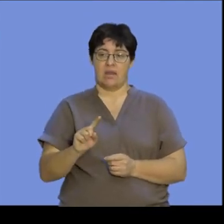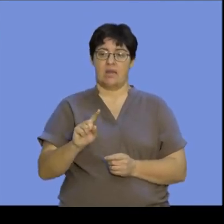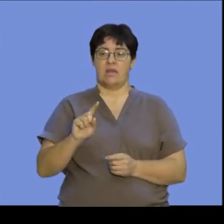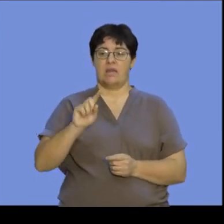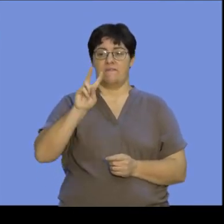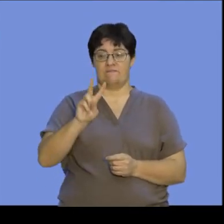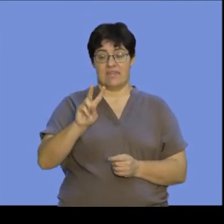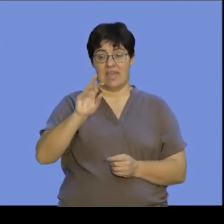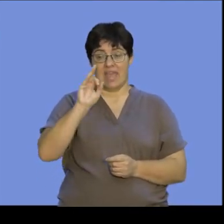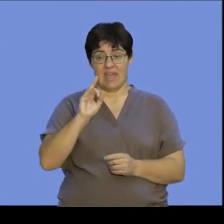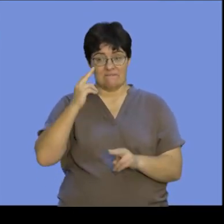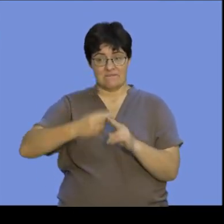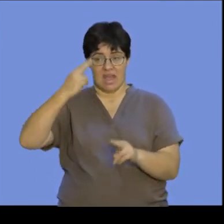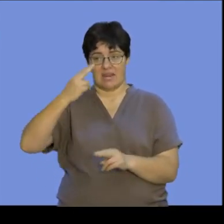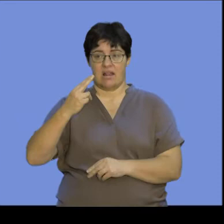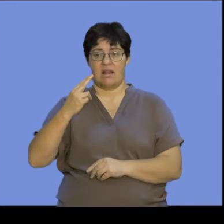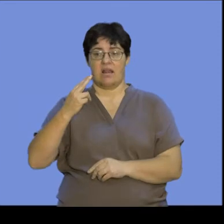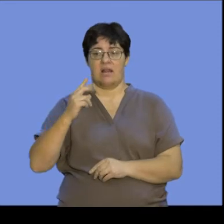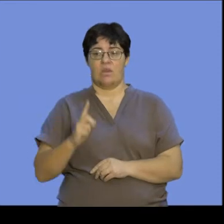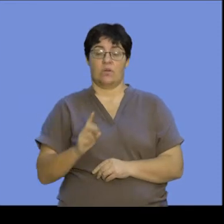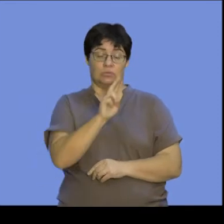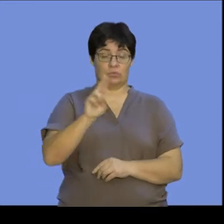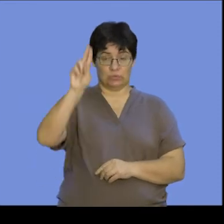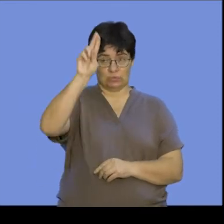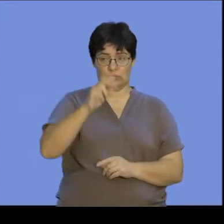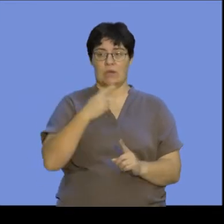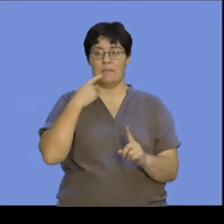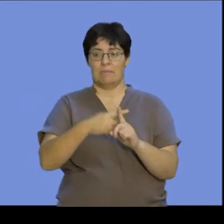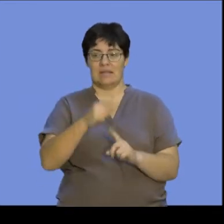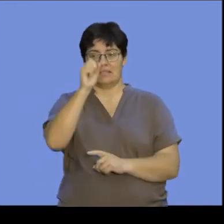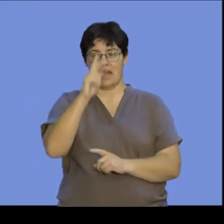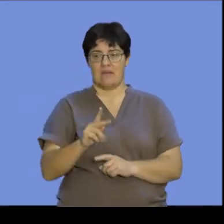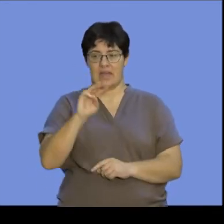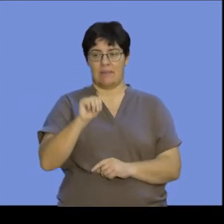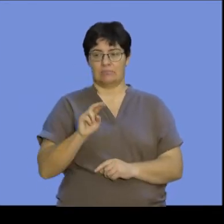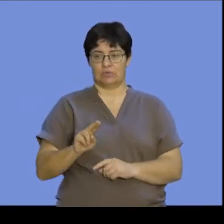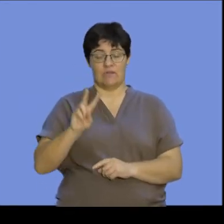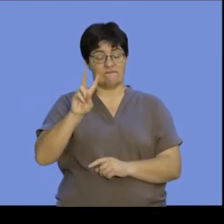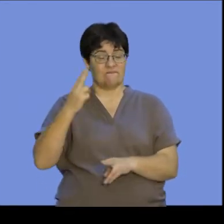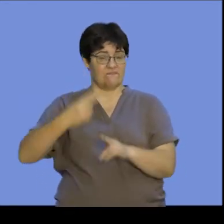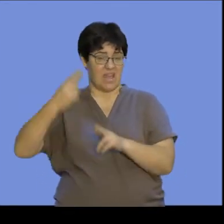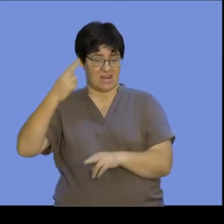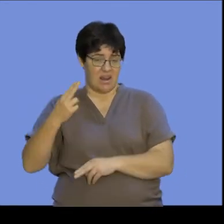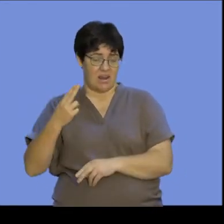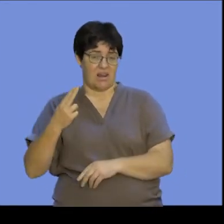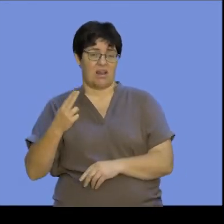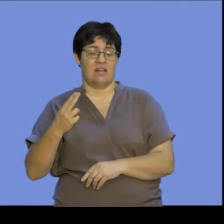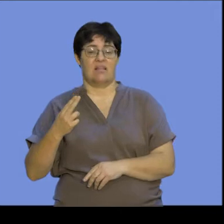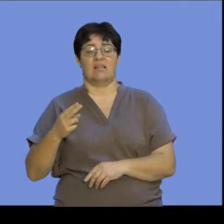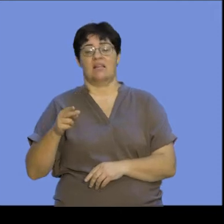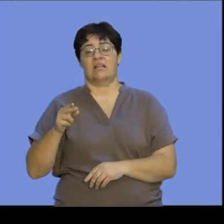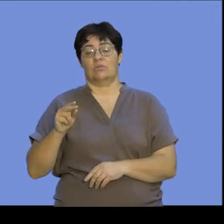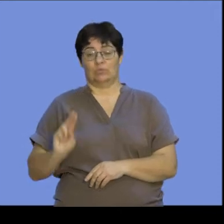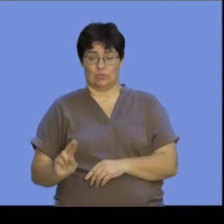with my final velocity of number 2. And then once I've got those two